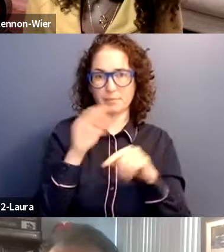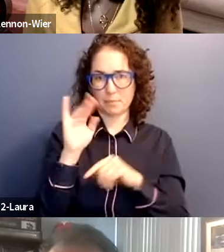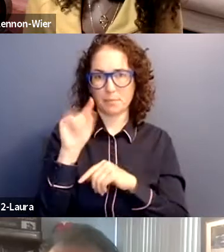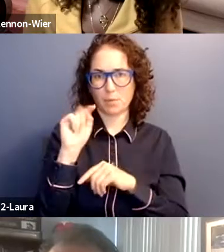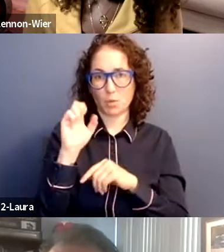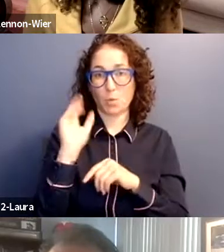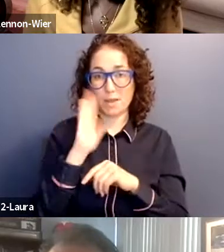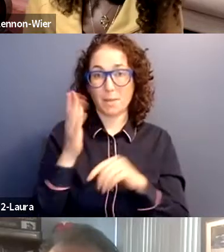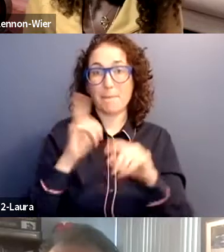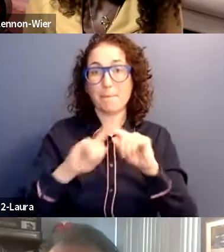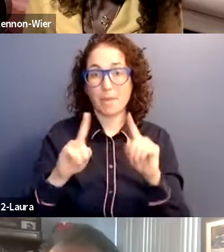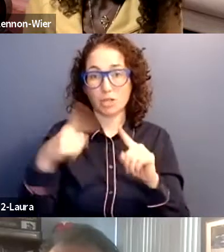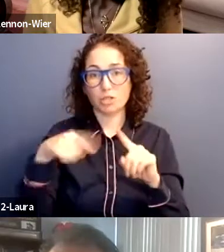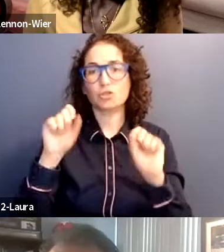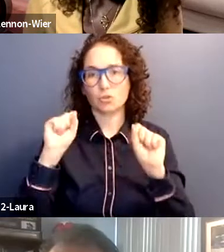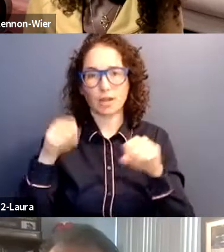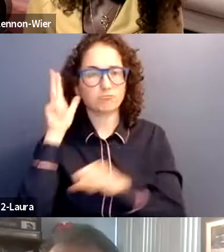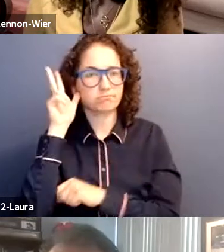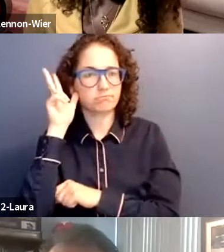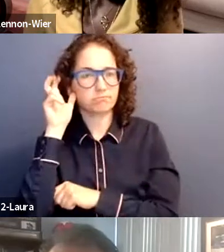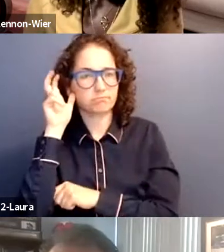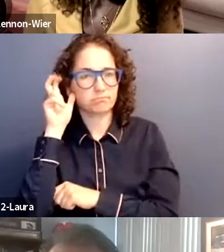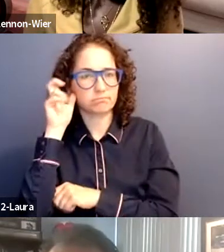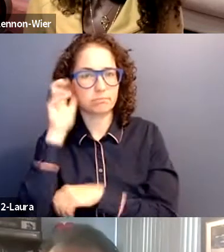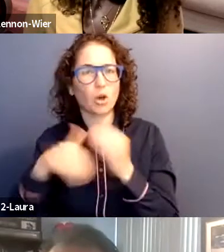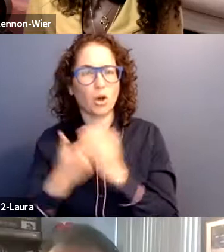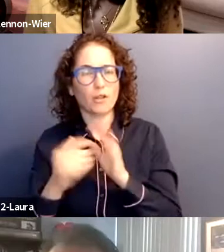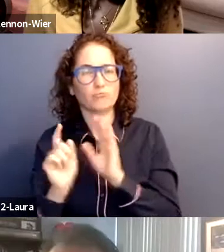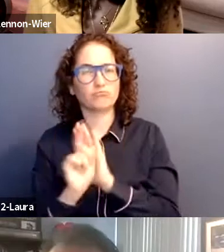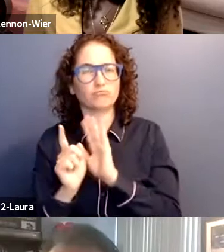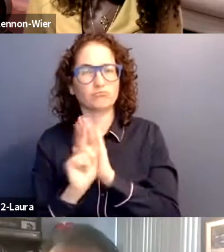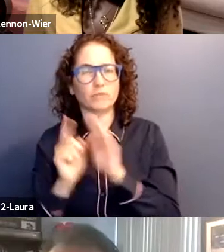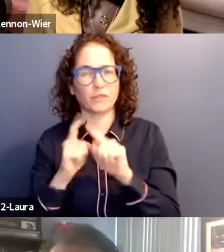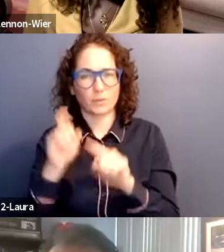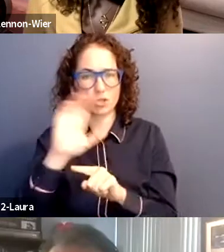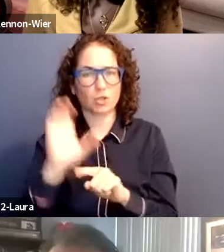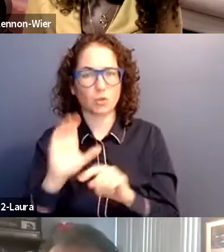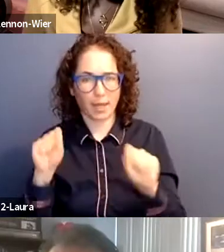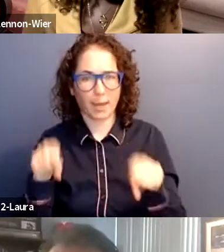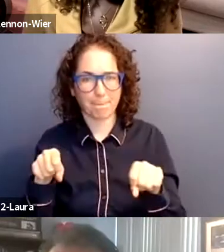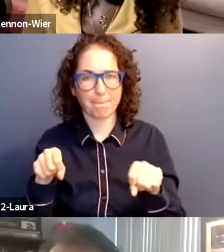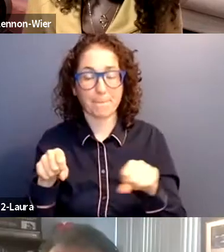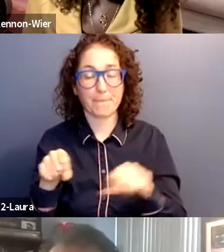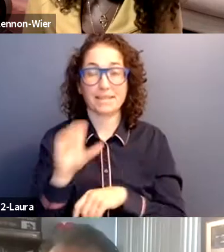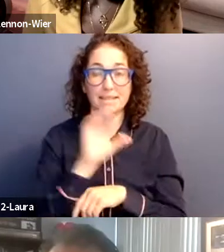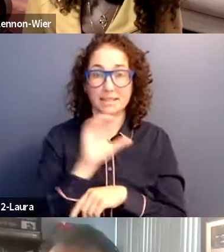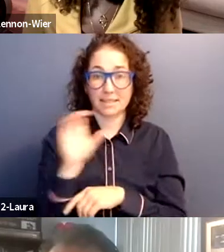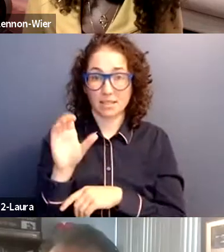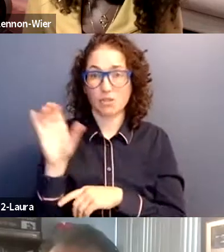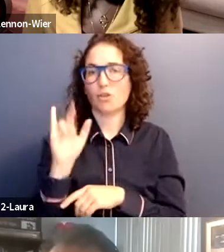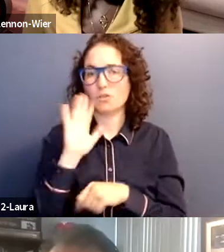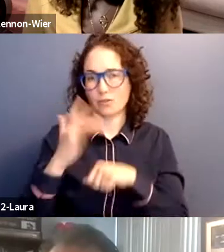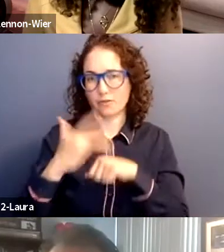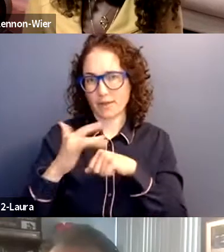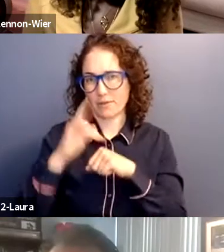will still be able to hear all the notifications from Zoom. Closed caption is also available